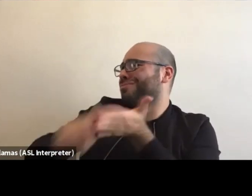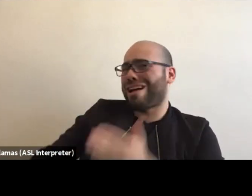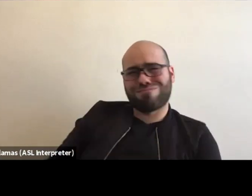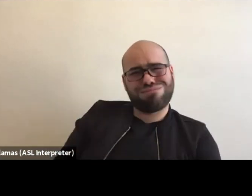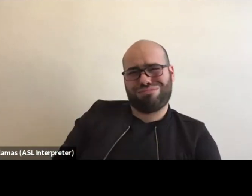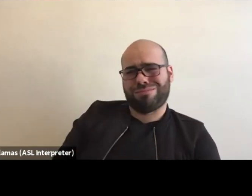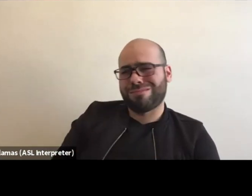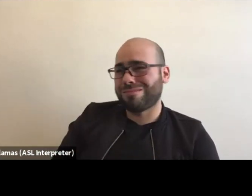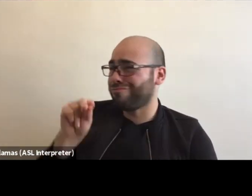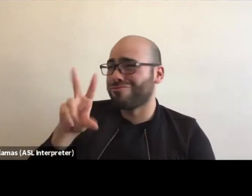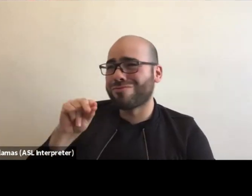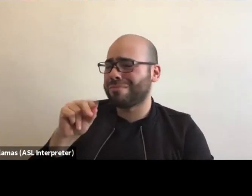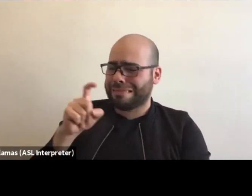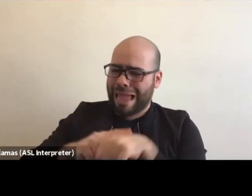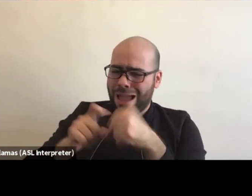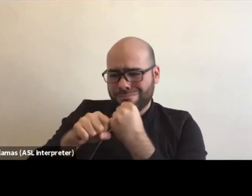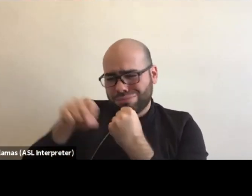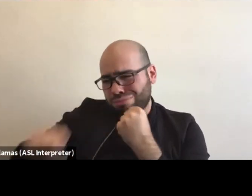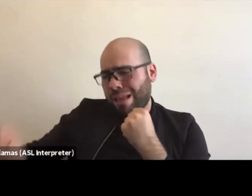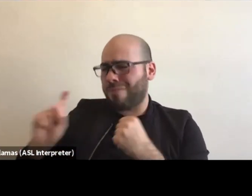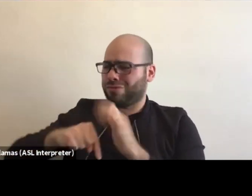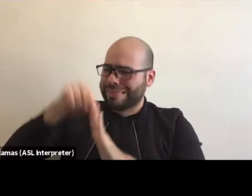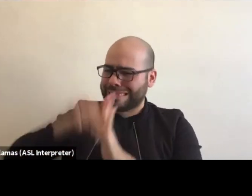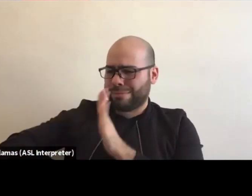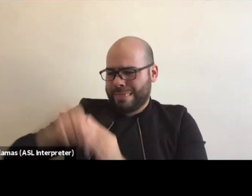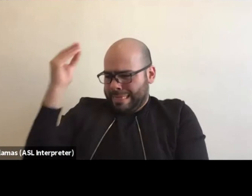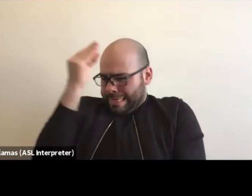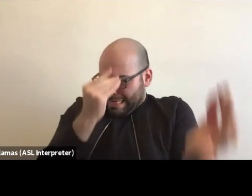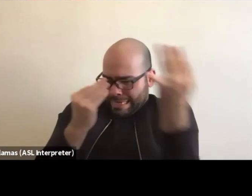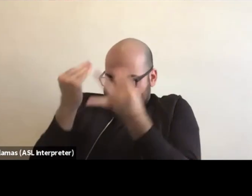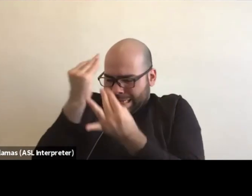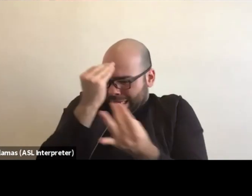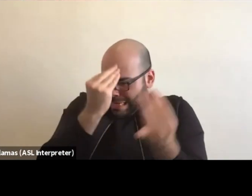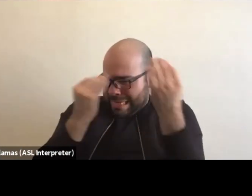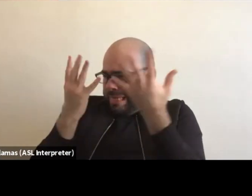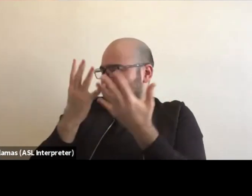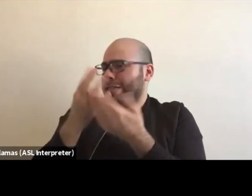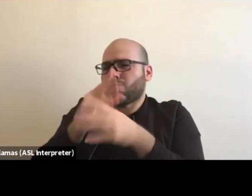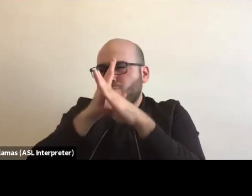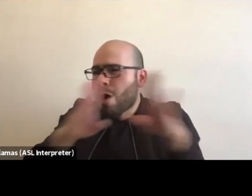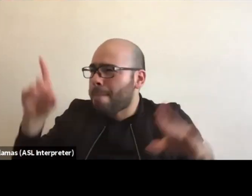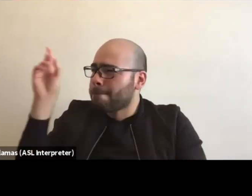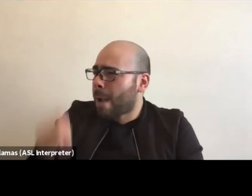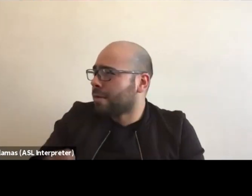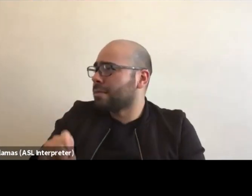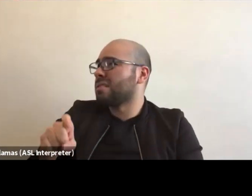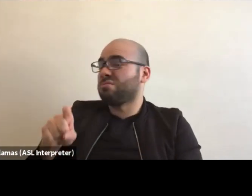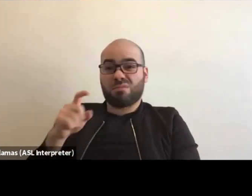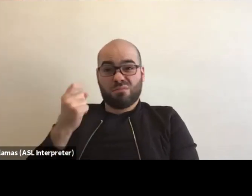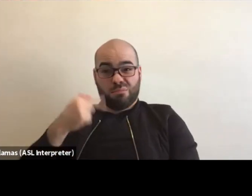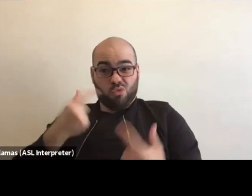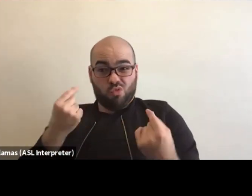And, I mean, I just wrote just a bunch of words, that are not connected, but as I'm